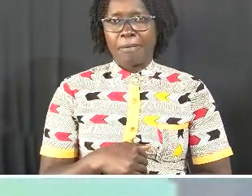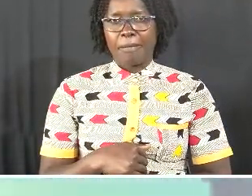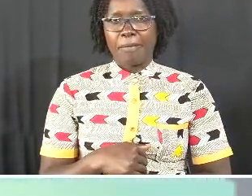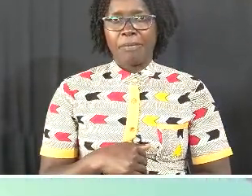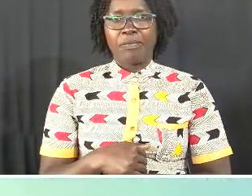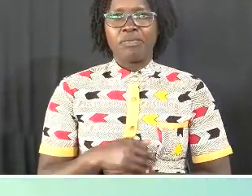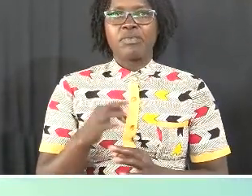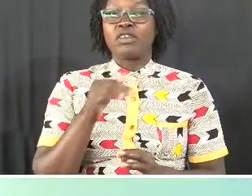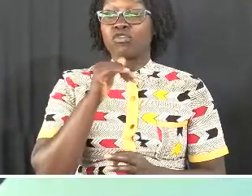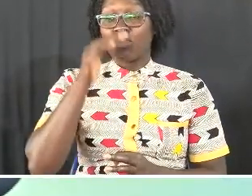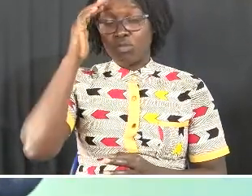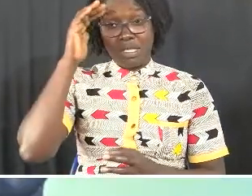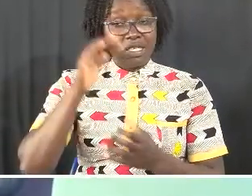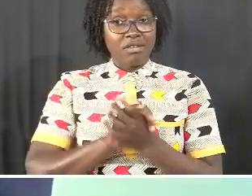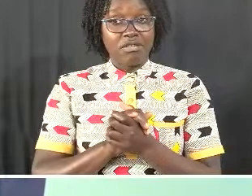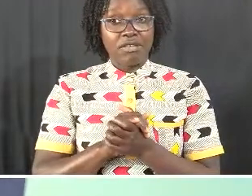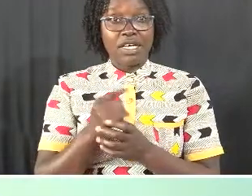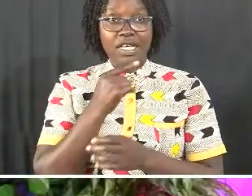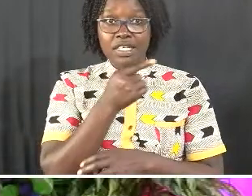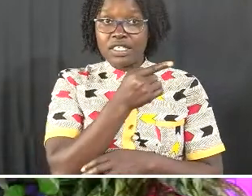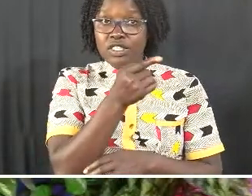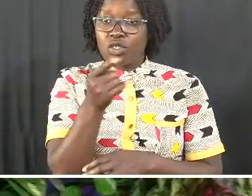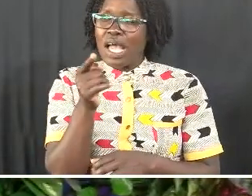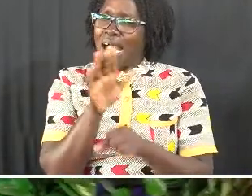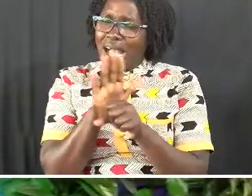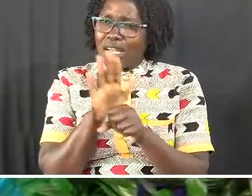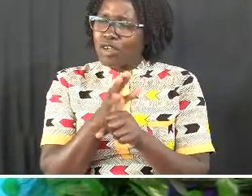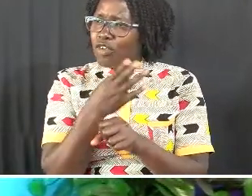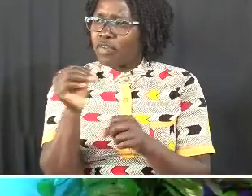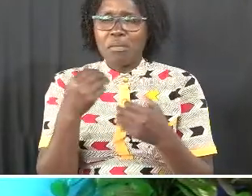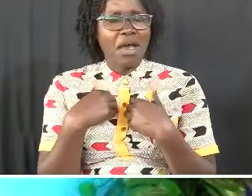If you don't believe me, I will tell you we have a lot of them.